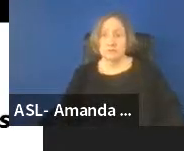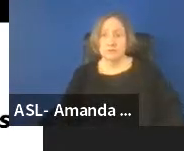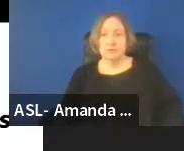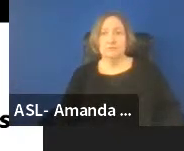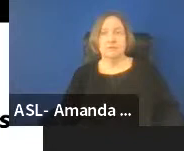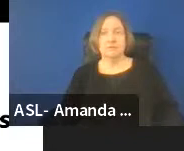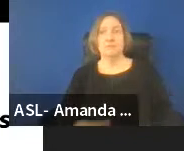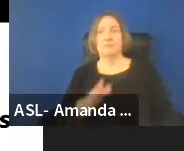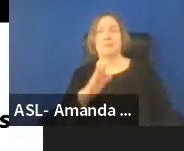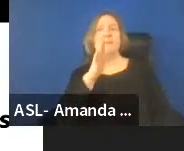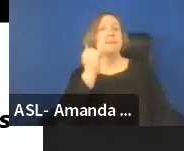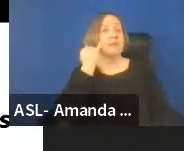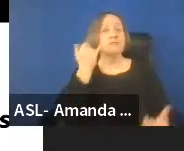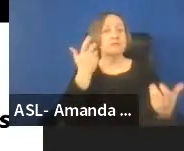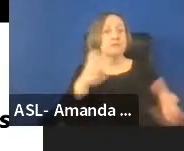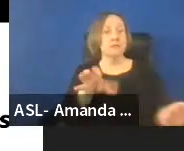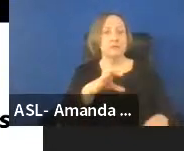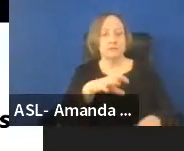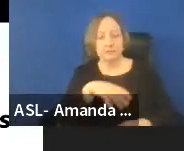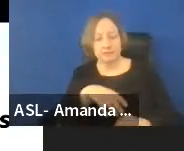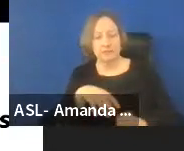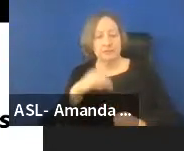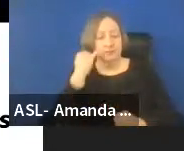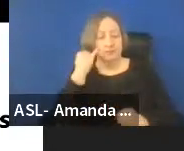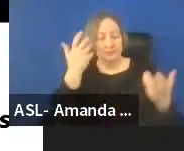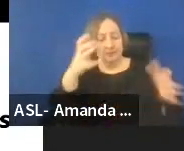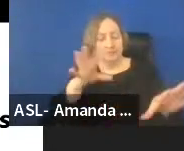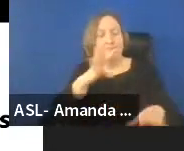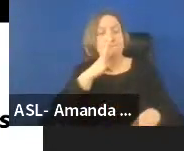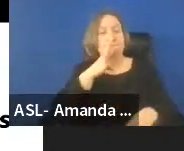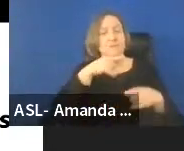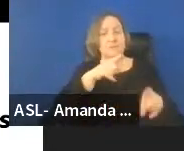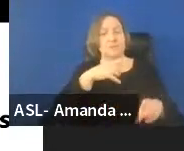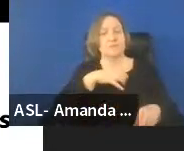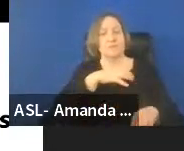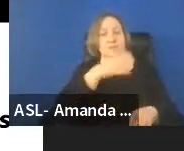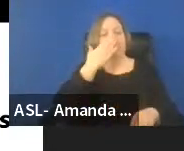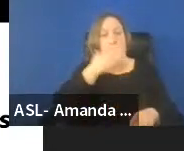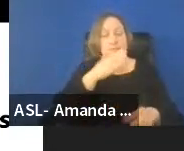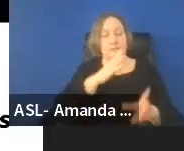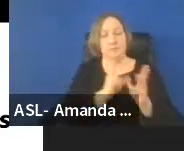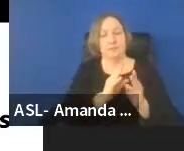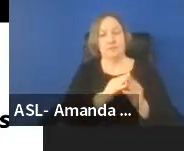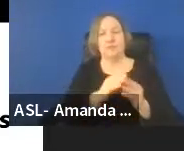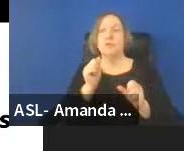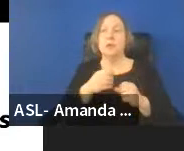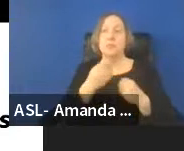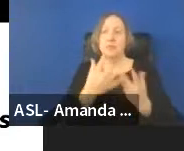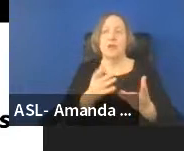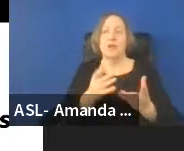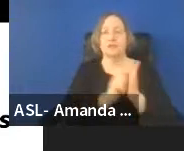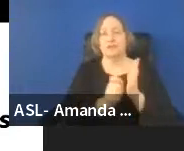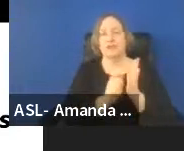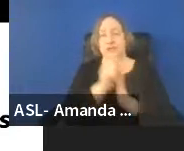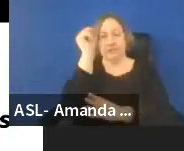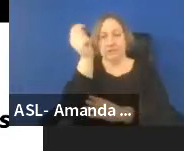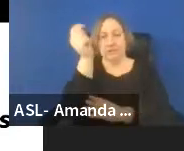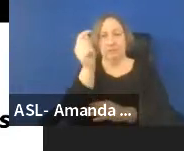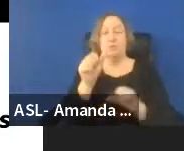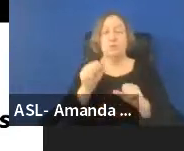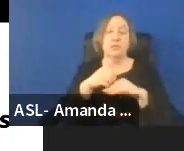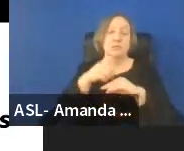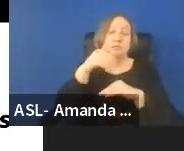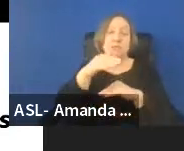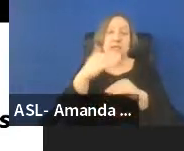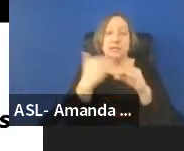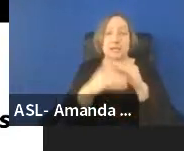If you don't want to speak in front of council during a meeting, you can provide written testimony. You can send an email